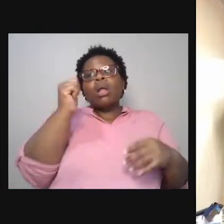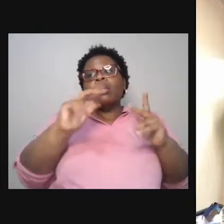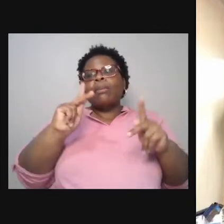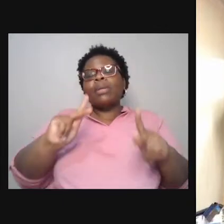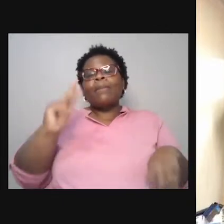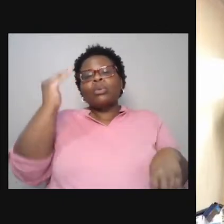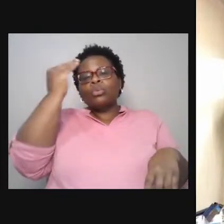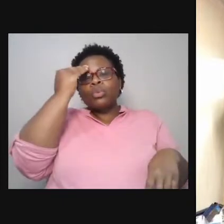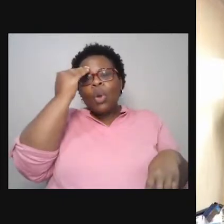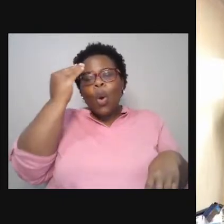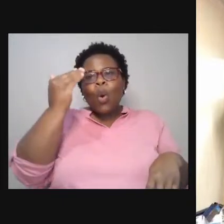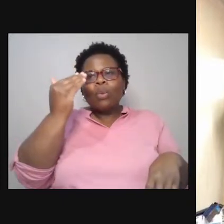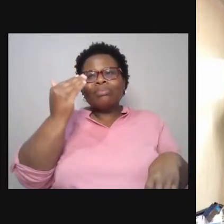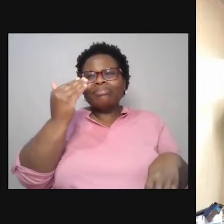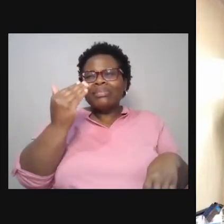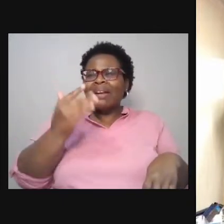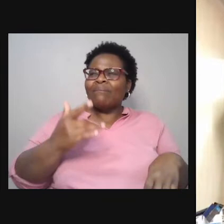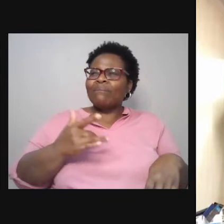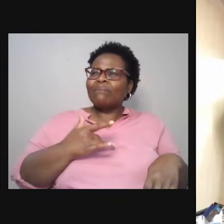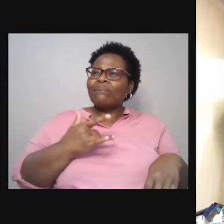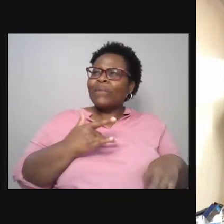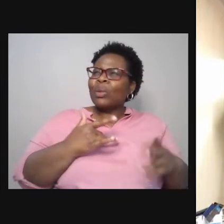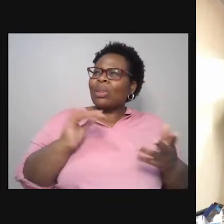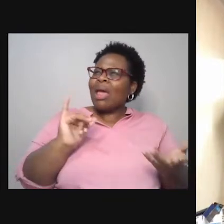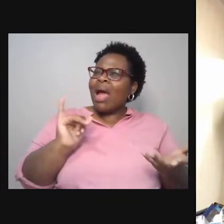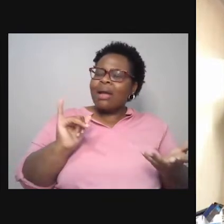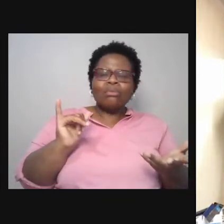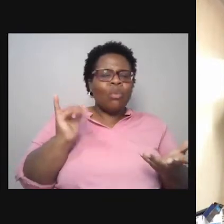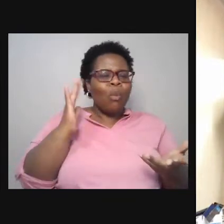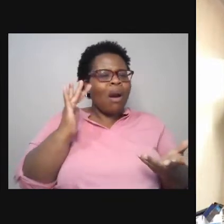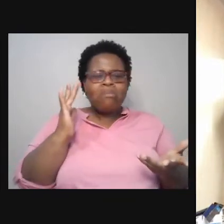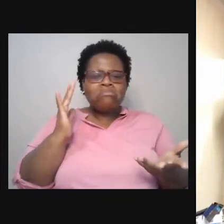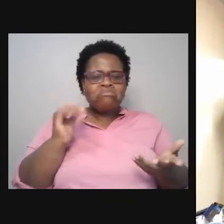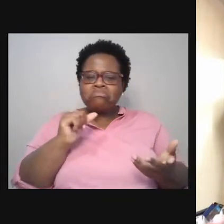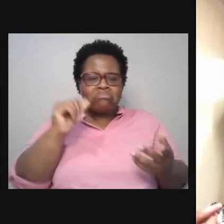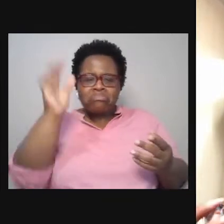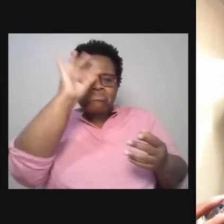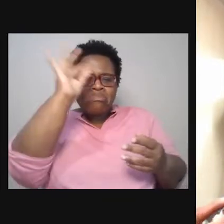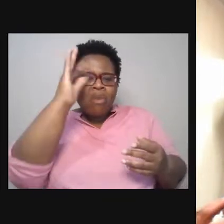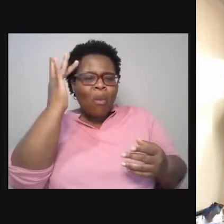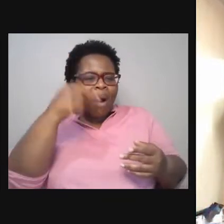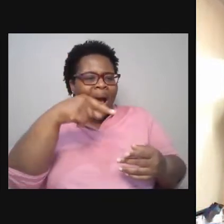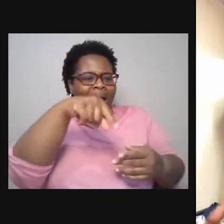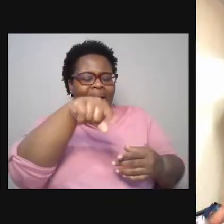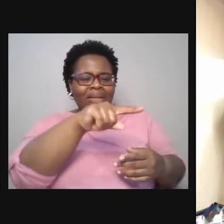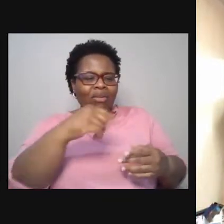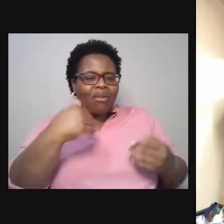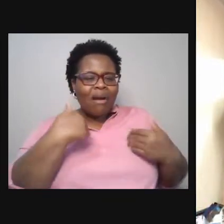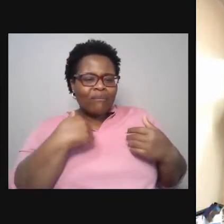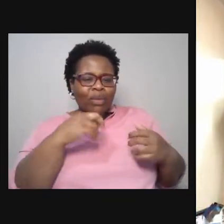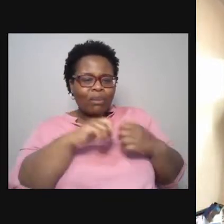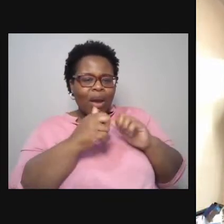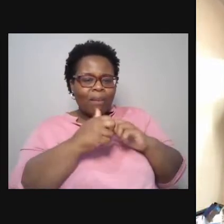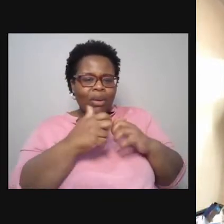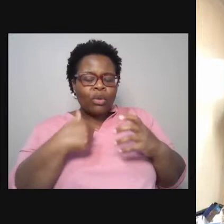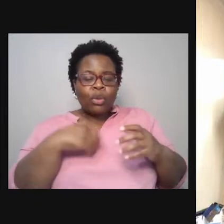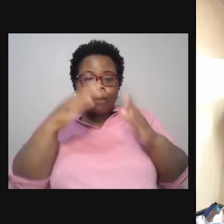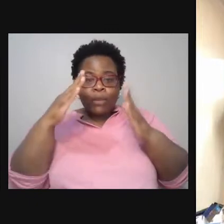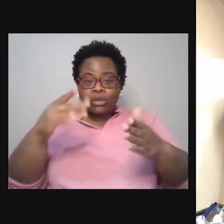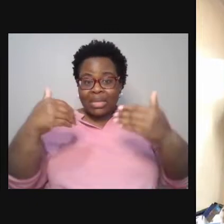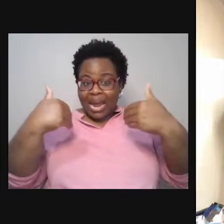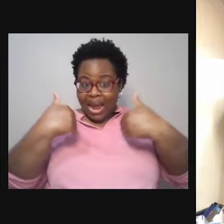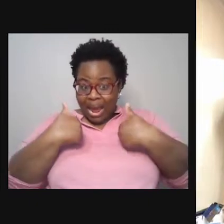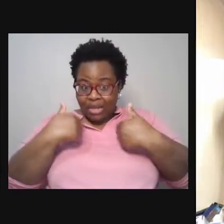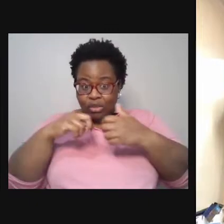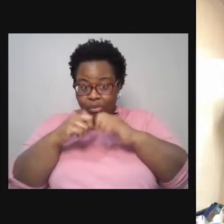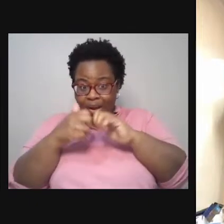else really knew how that felt, because they didn't have that problem. And it was like the person that lives with it is the